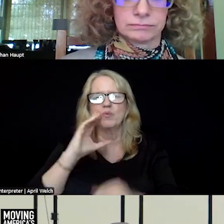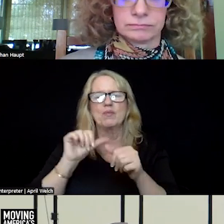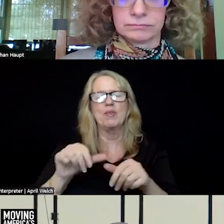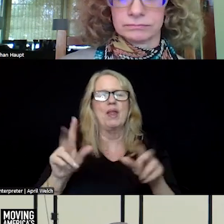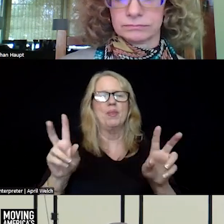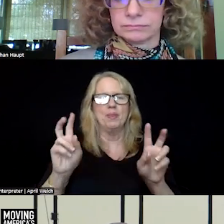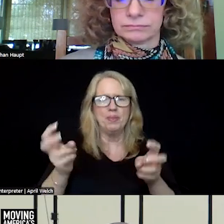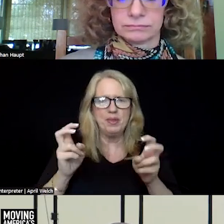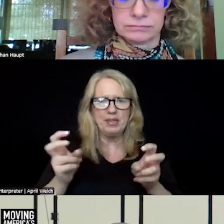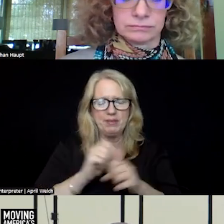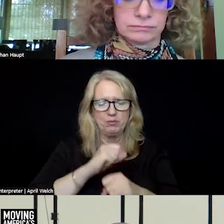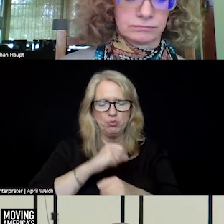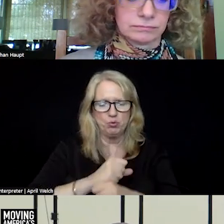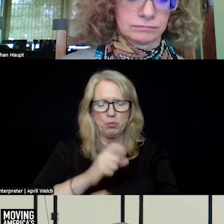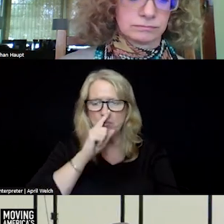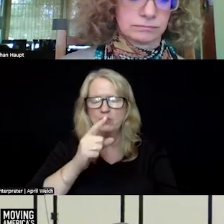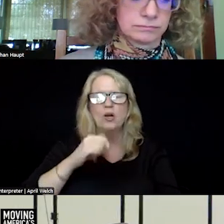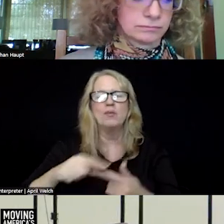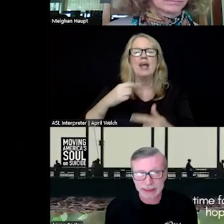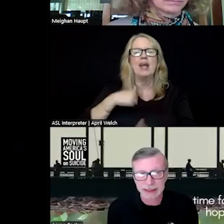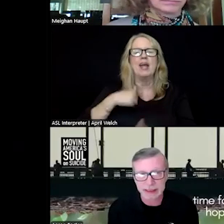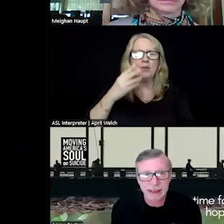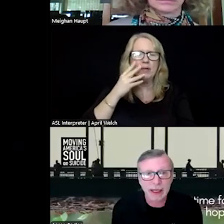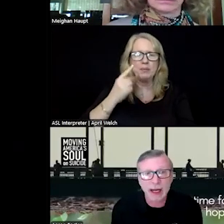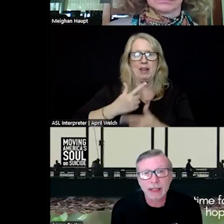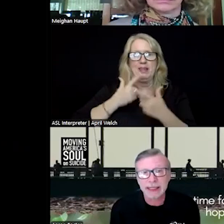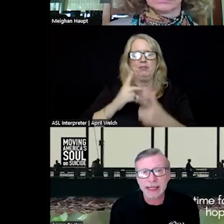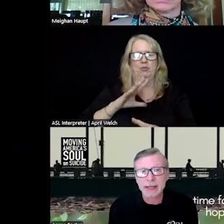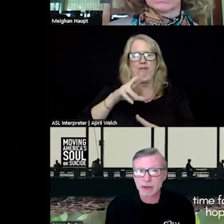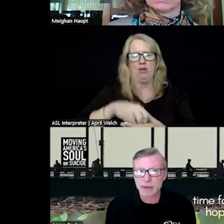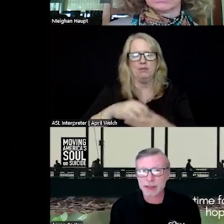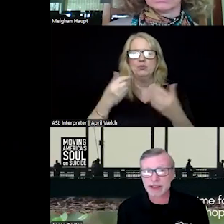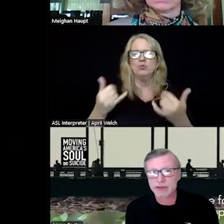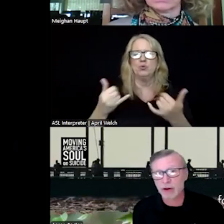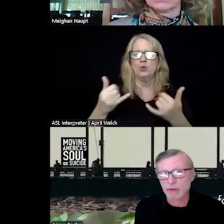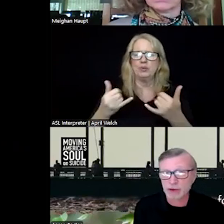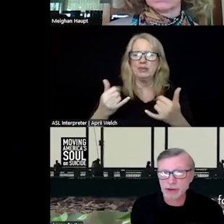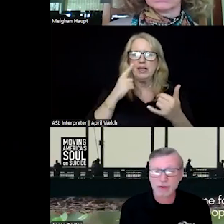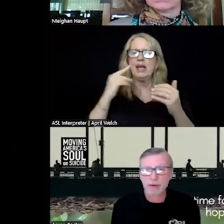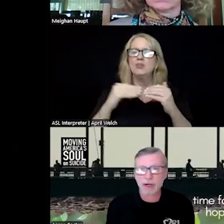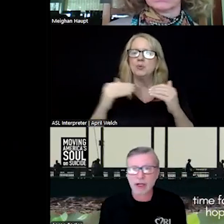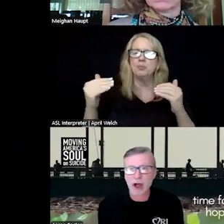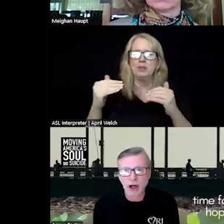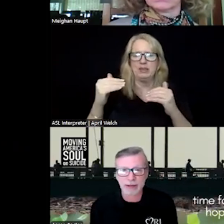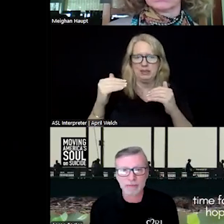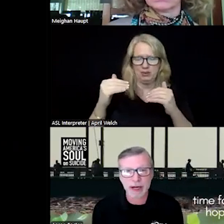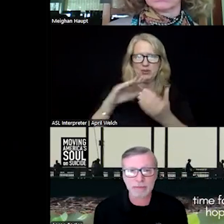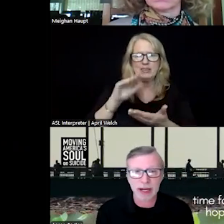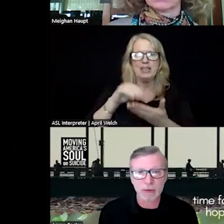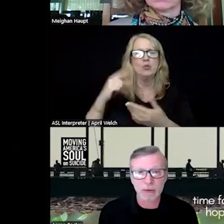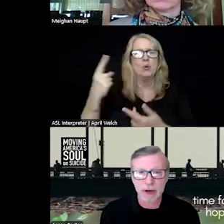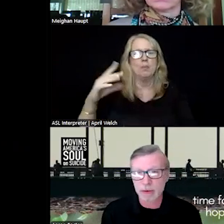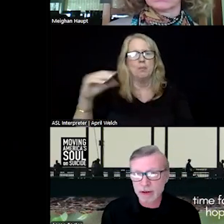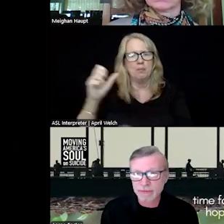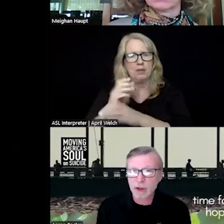of making sure we have the lived experience voice in this. Today I'm turning Pure Central over to a colleague of mine,